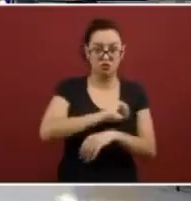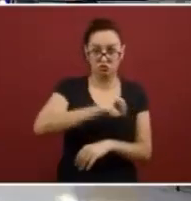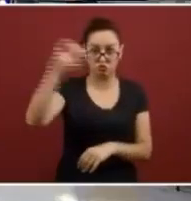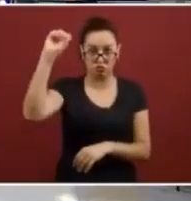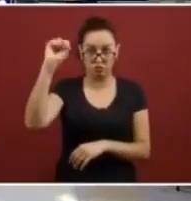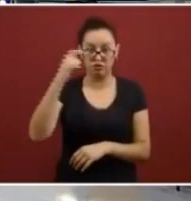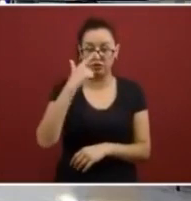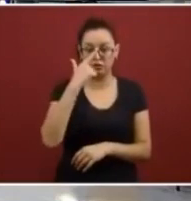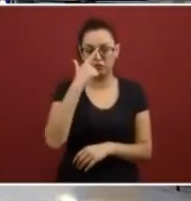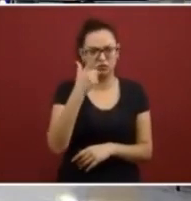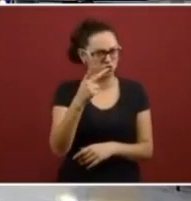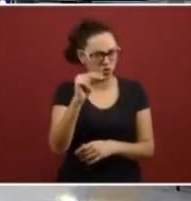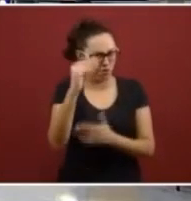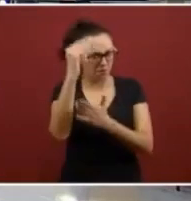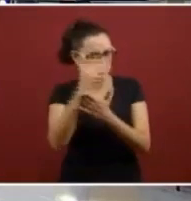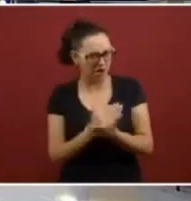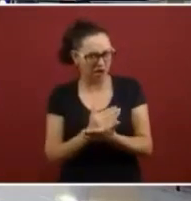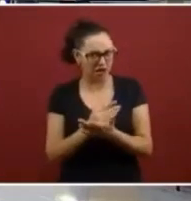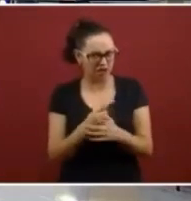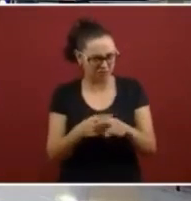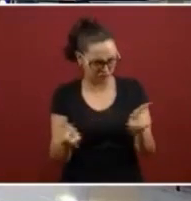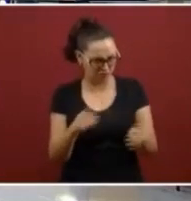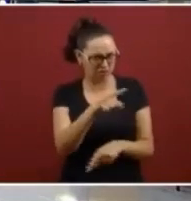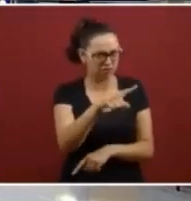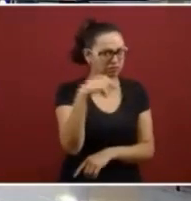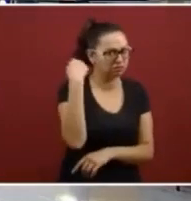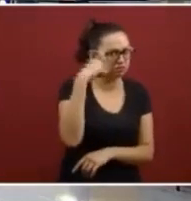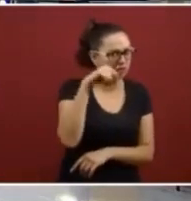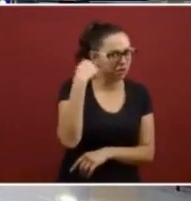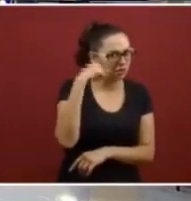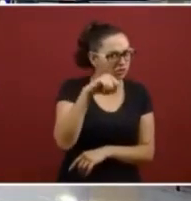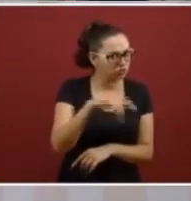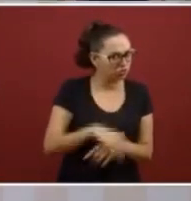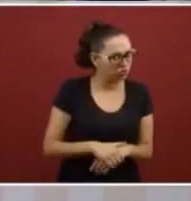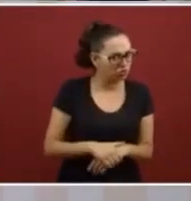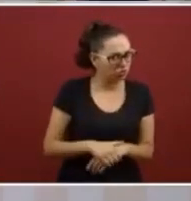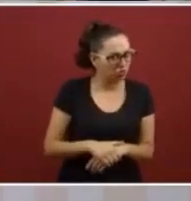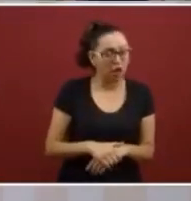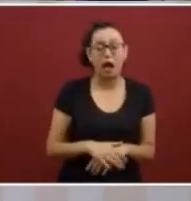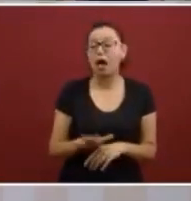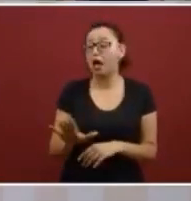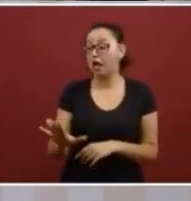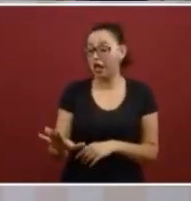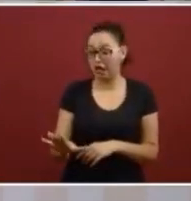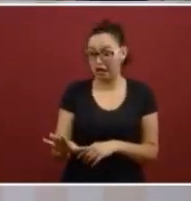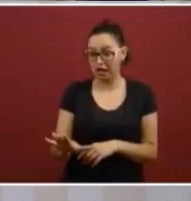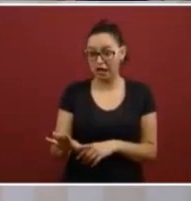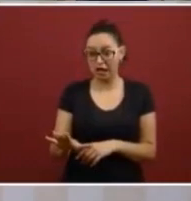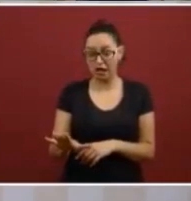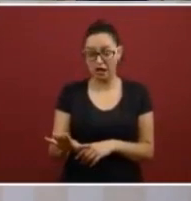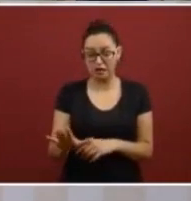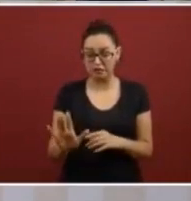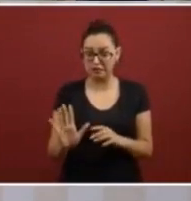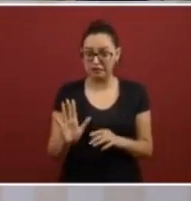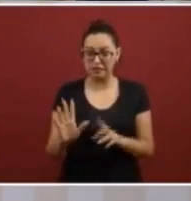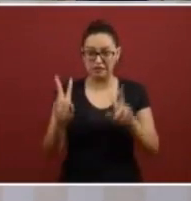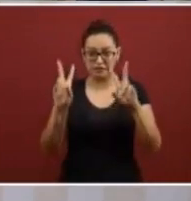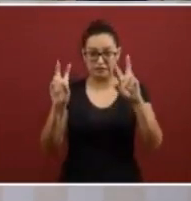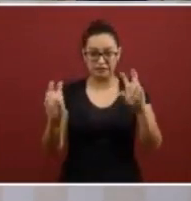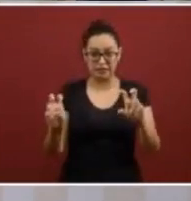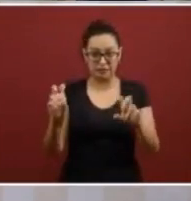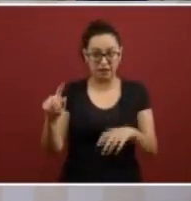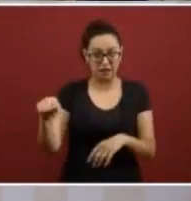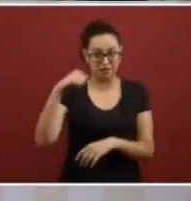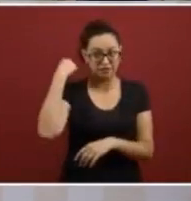como ocurrió en Tabasco? Eso fue una situación muy especial uh, que mis